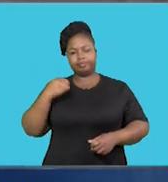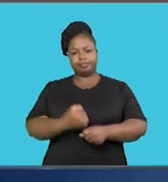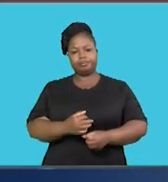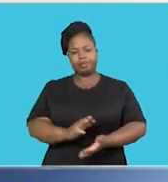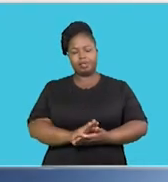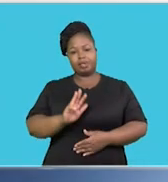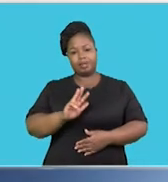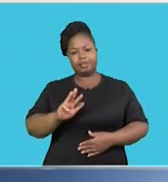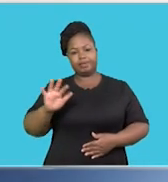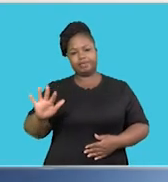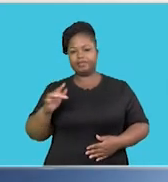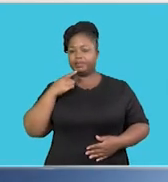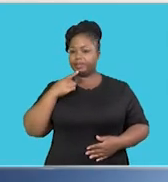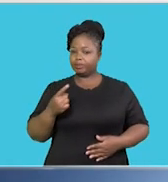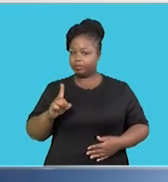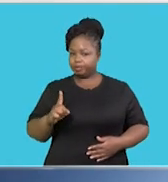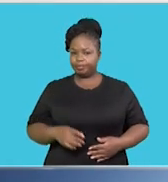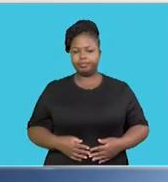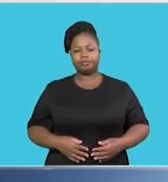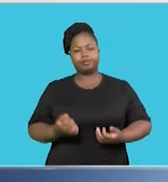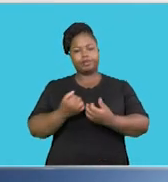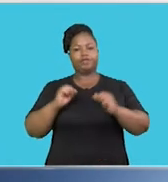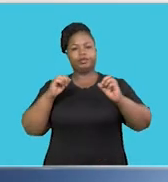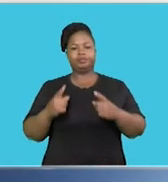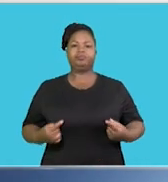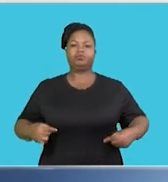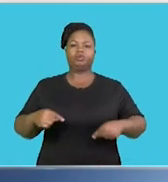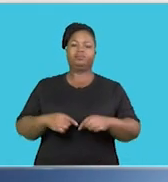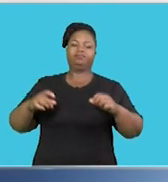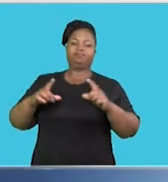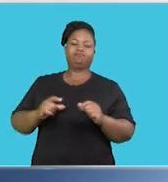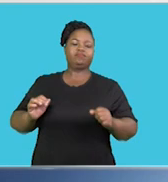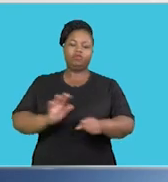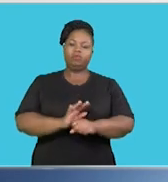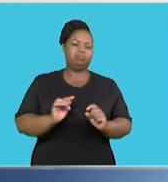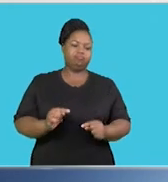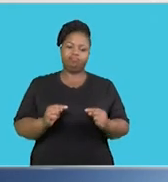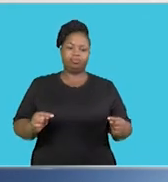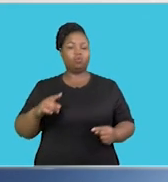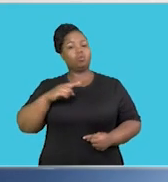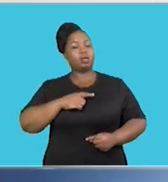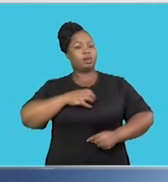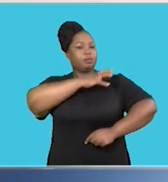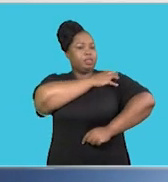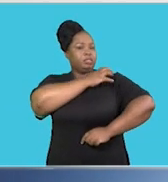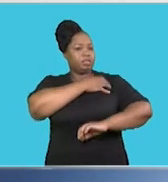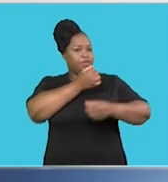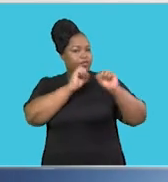1995 that I quote, "Our freedom is incomplete without the freedom of the